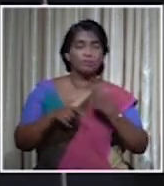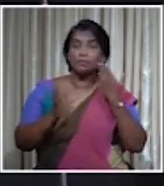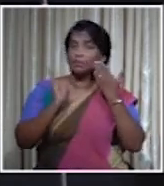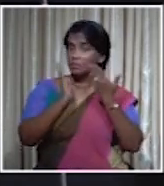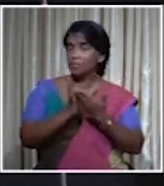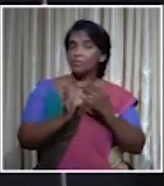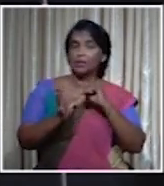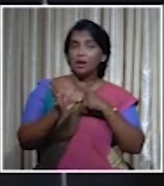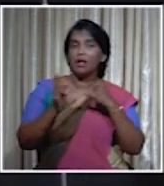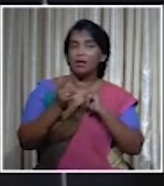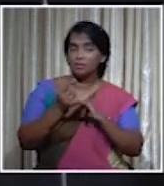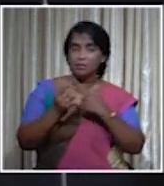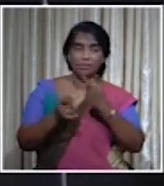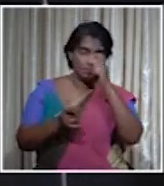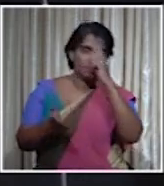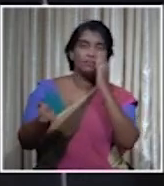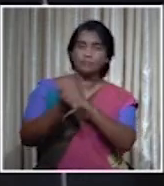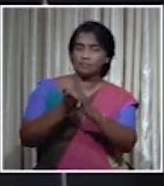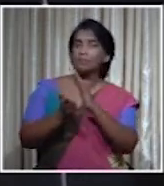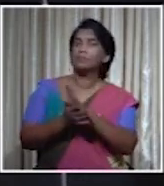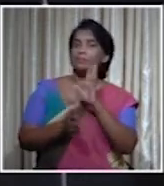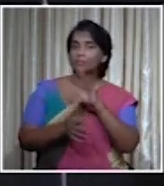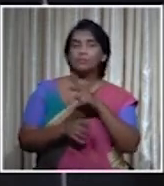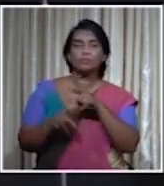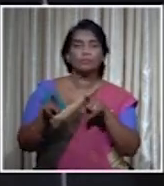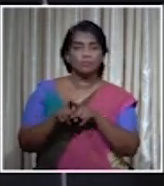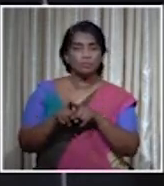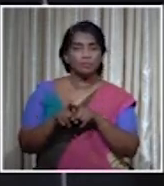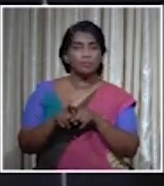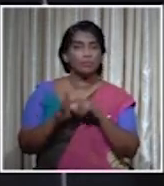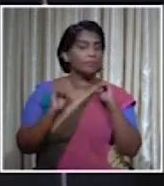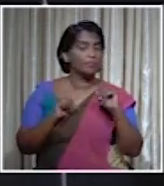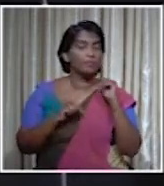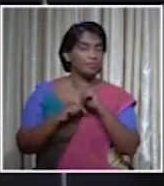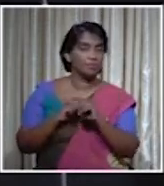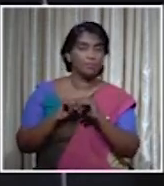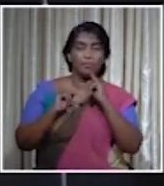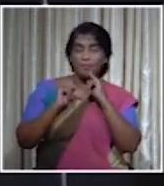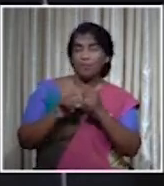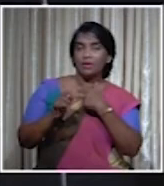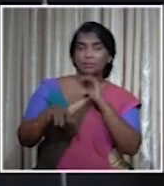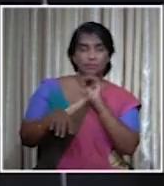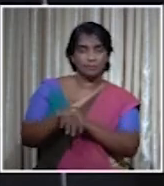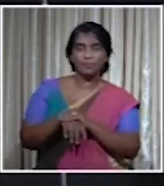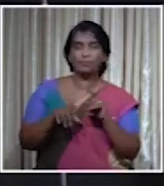Azad Saleh for what had happened, the way in which he was being victimized. And finally,